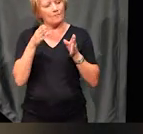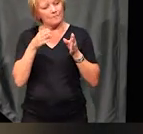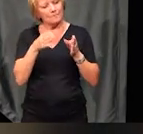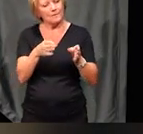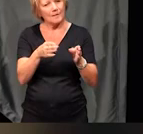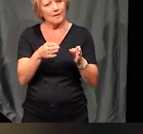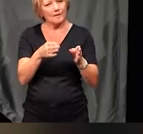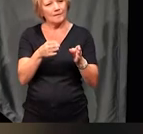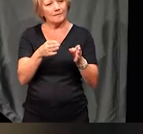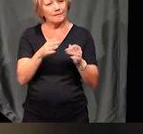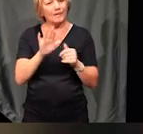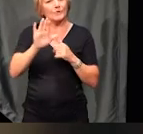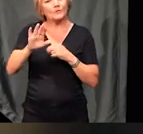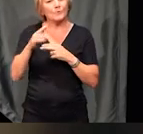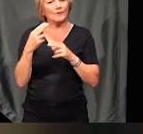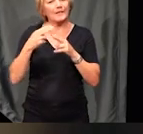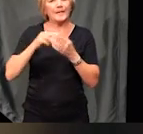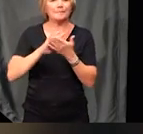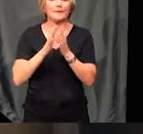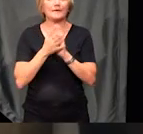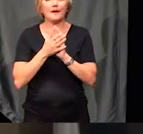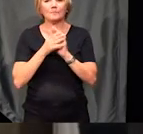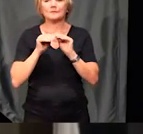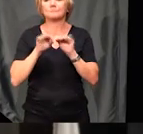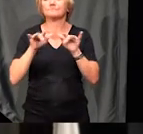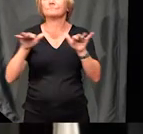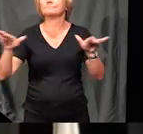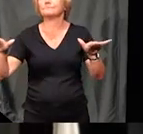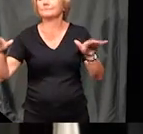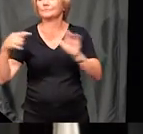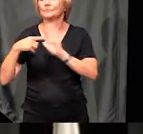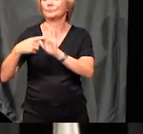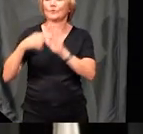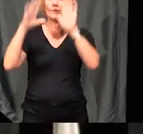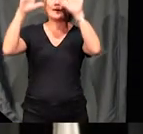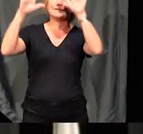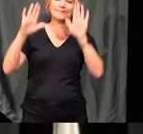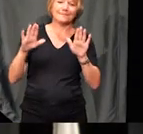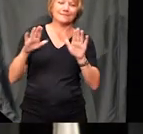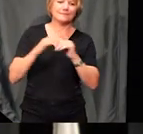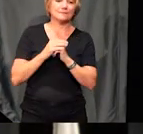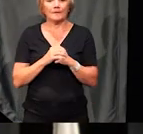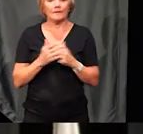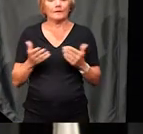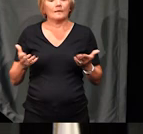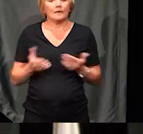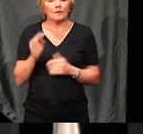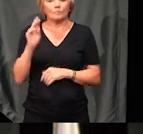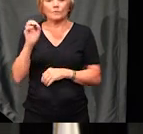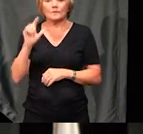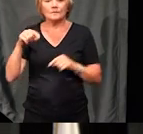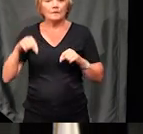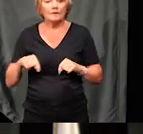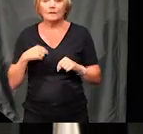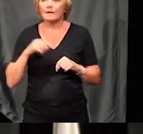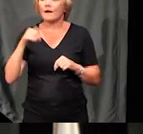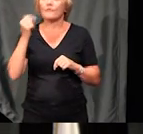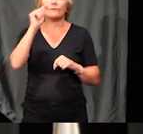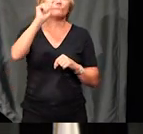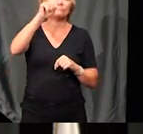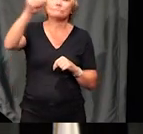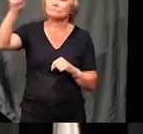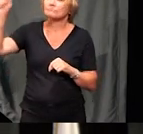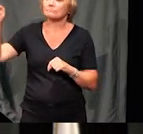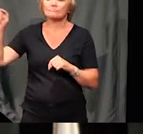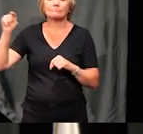nickname becomes a trend of excellence. At Bristol and everywhere else, I hope that